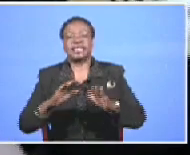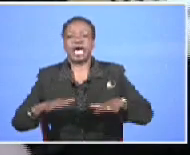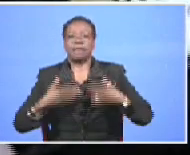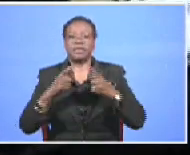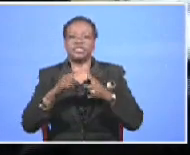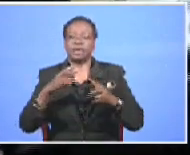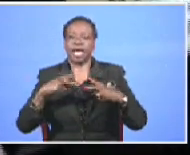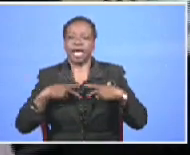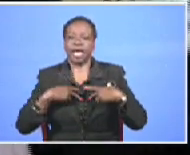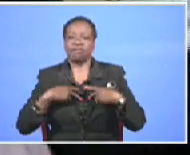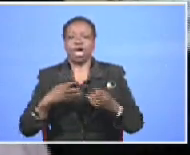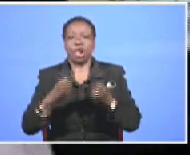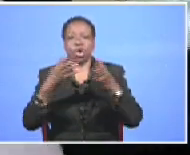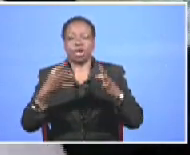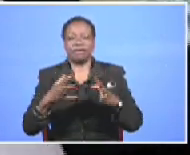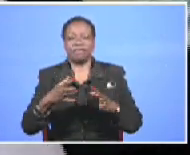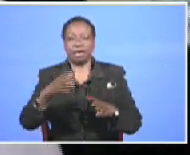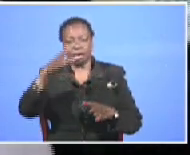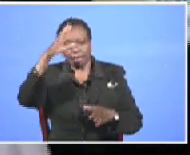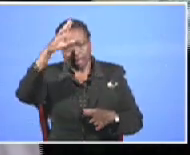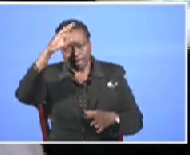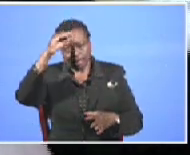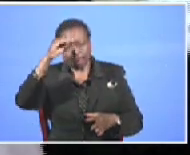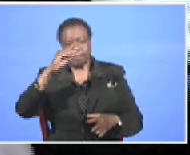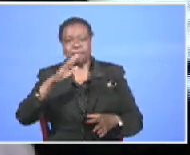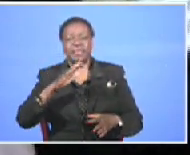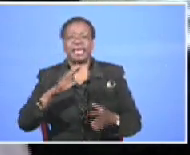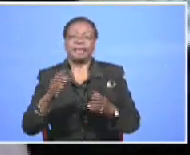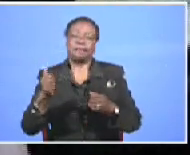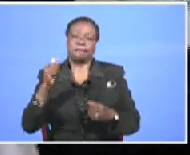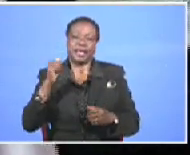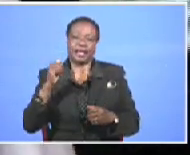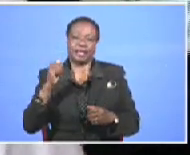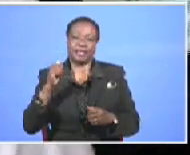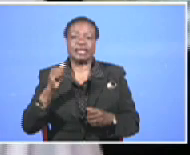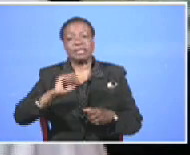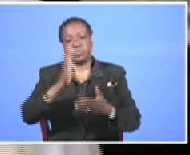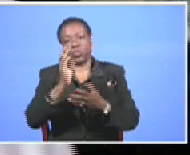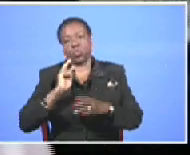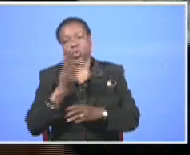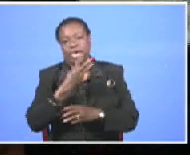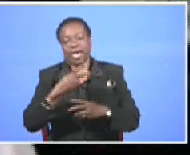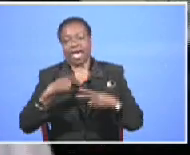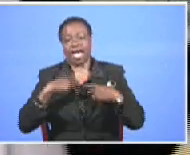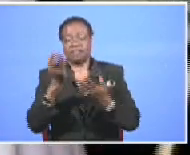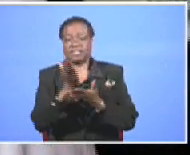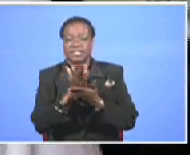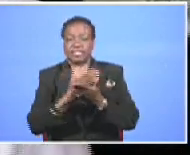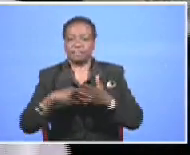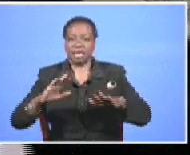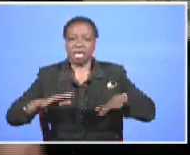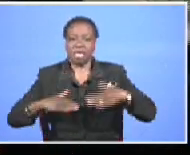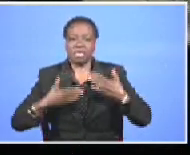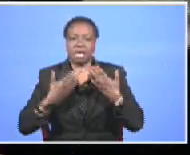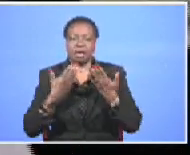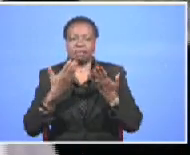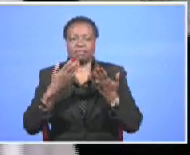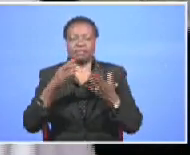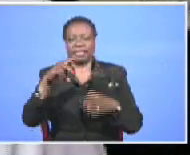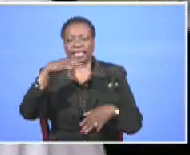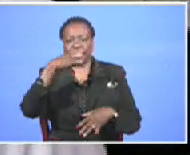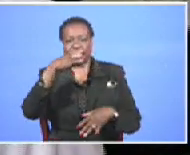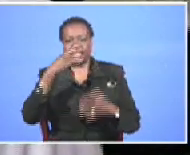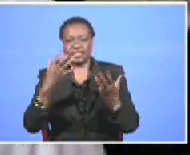guys back. We got some young fellas with us. Knox come back with us to strengthen our team. And we got David here, but these young kids